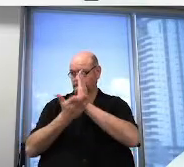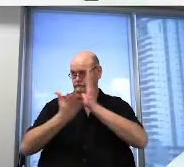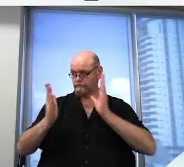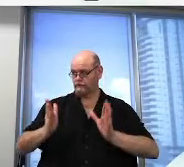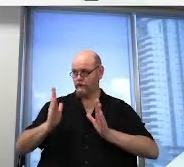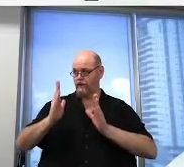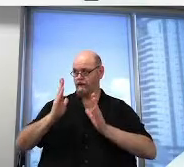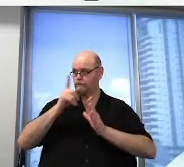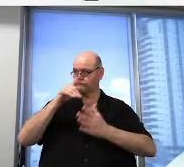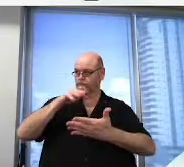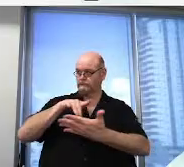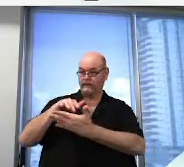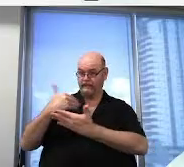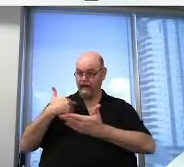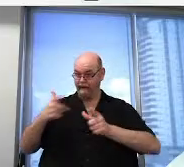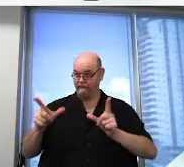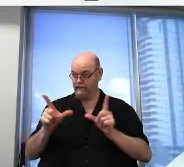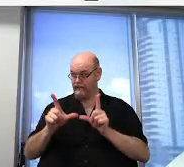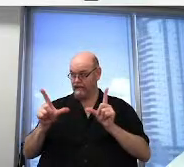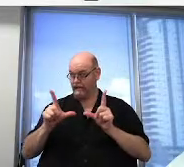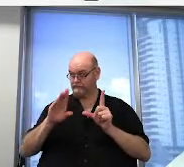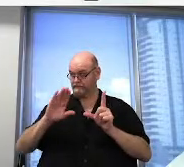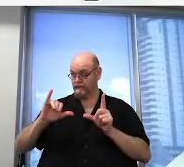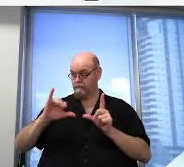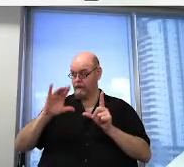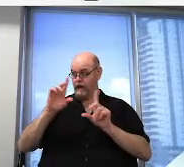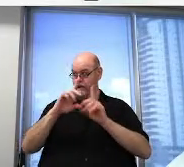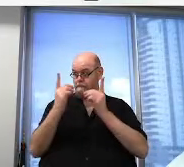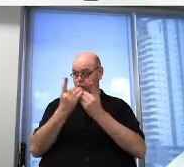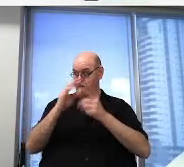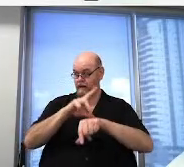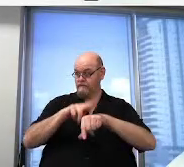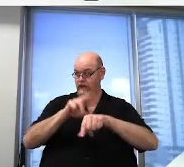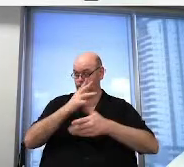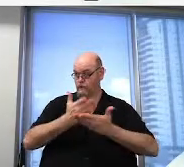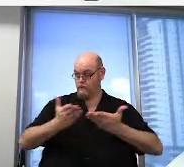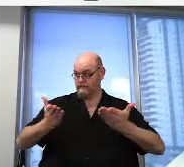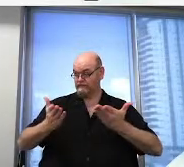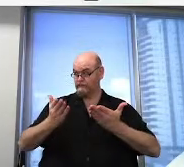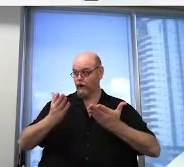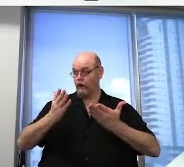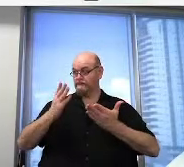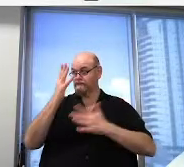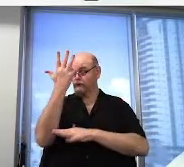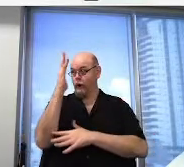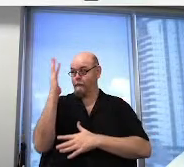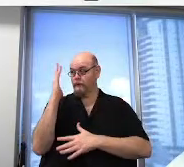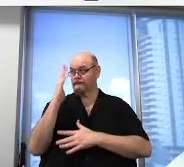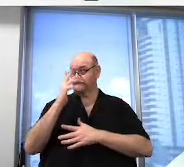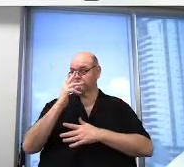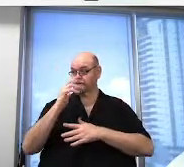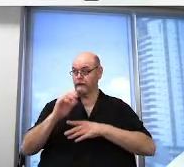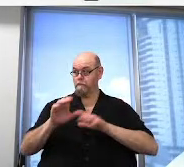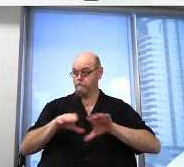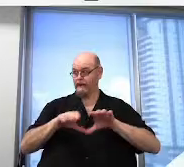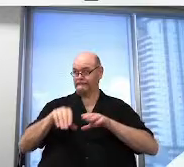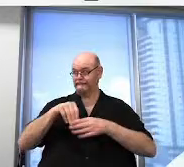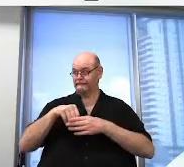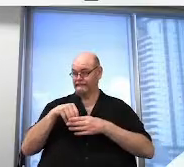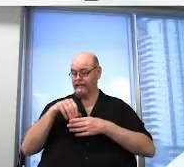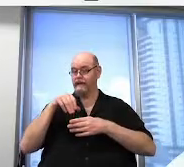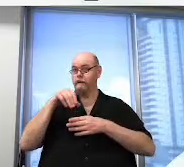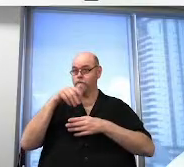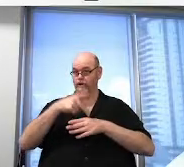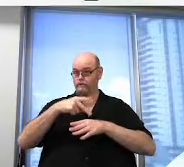arborists are arborists licensed by the Department of Natural Resources. As an arborist practicing in Puerto